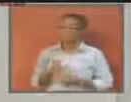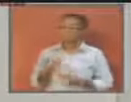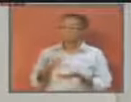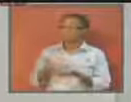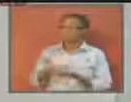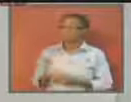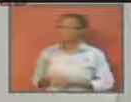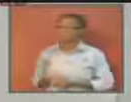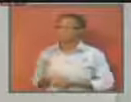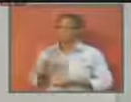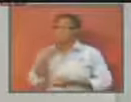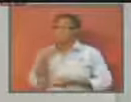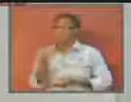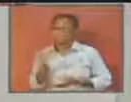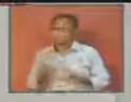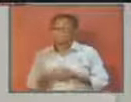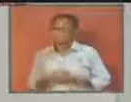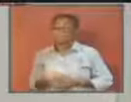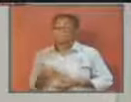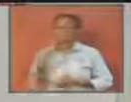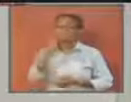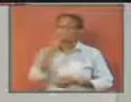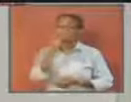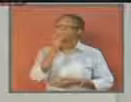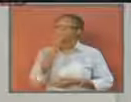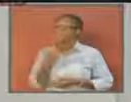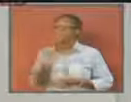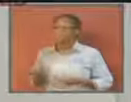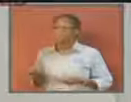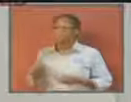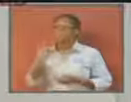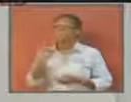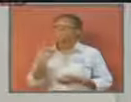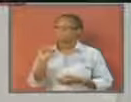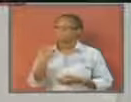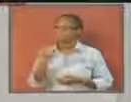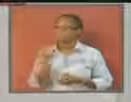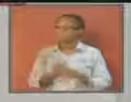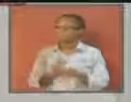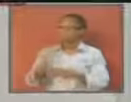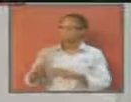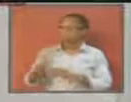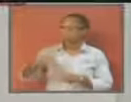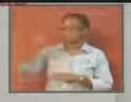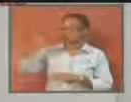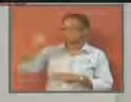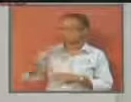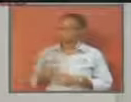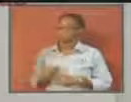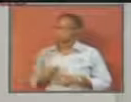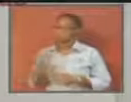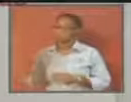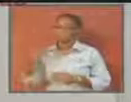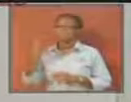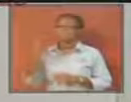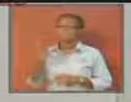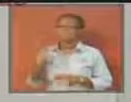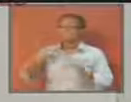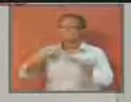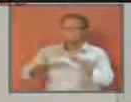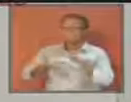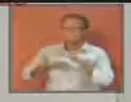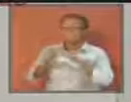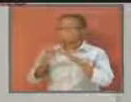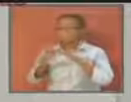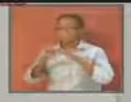the over 60s and the under 60s with comorbidities. We're asking that not everybody just